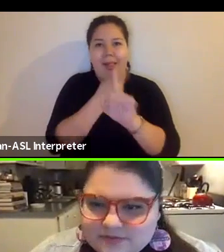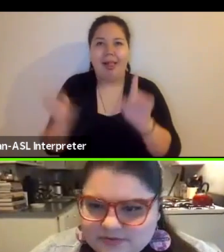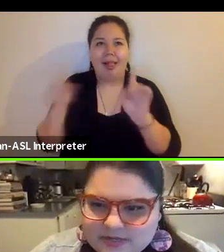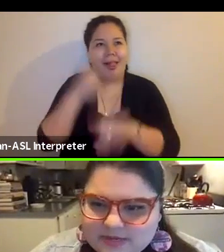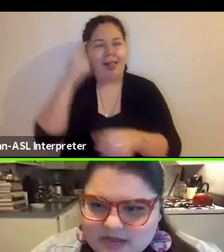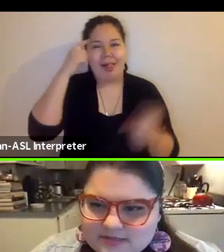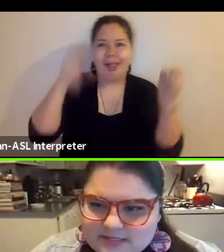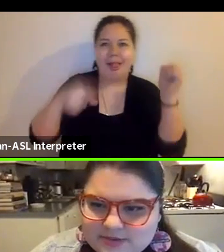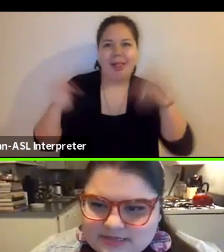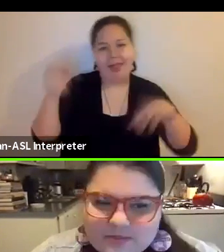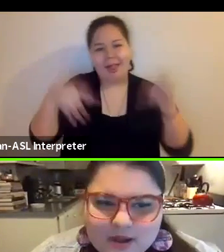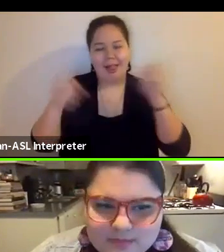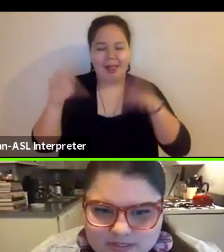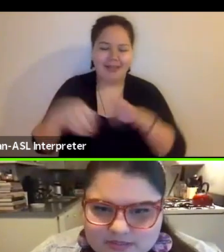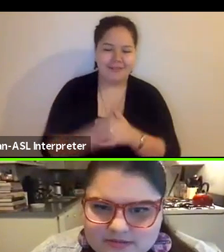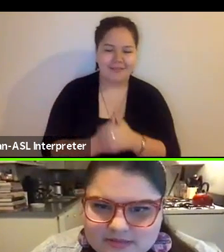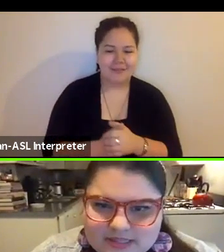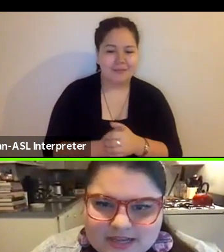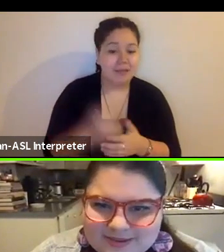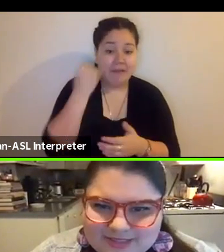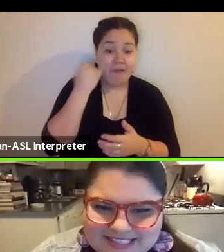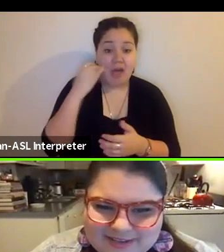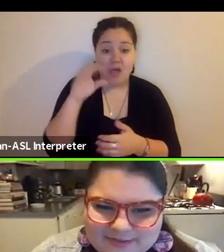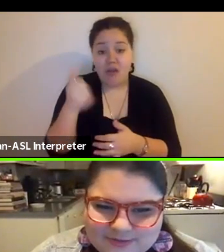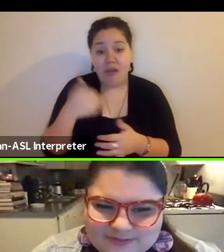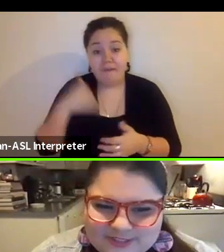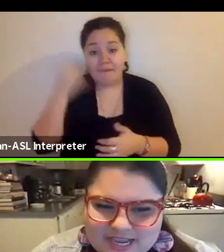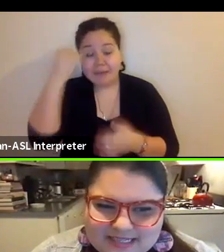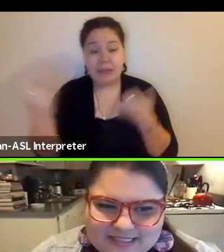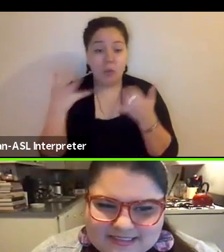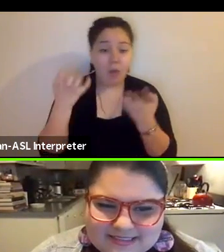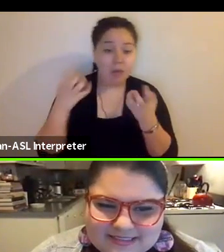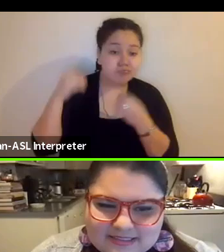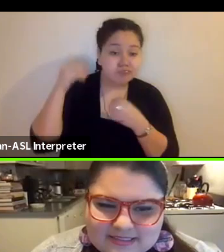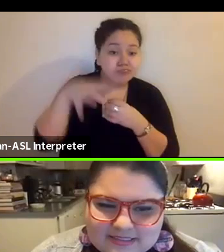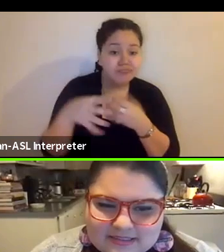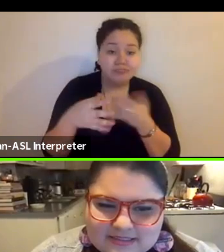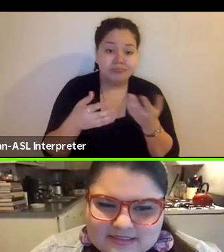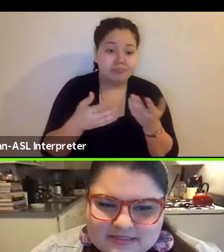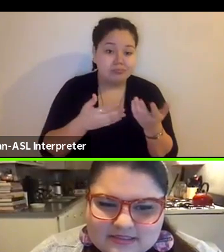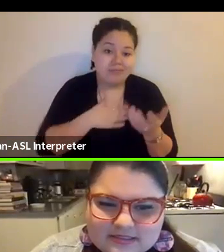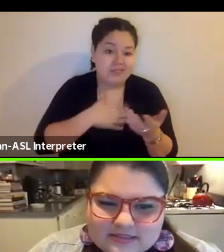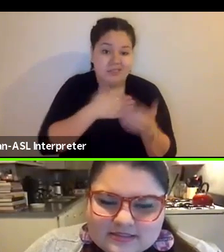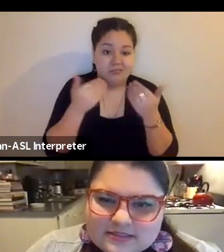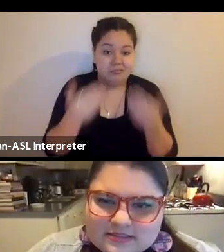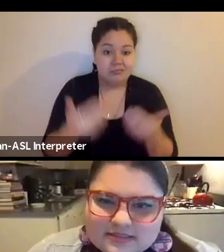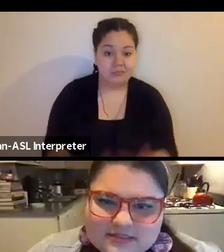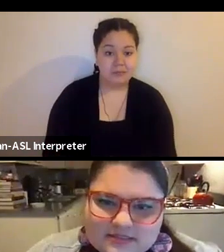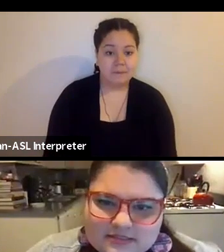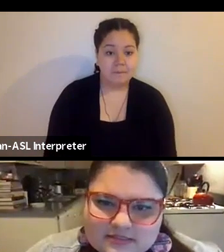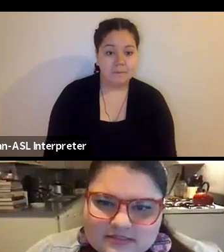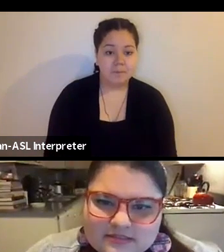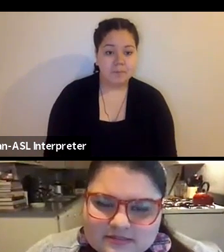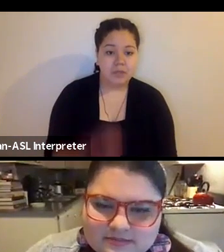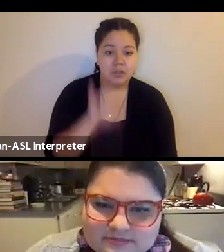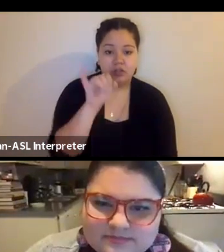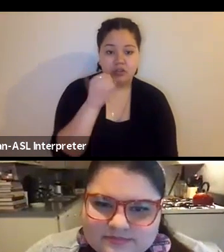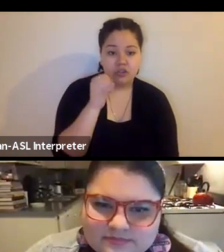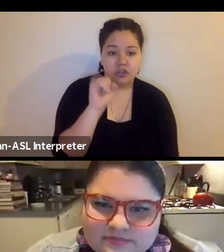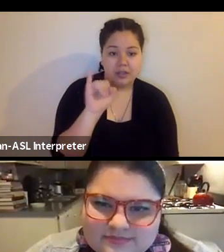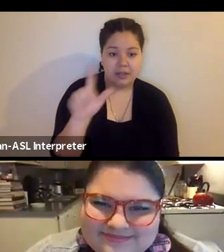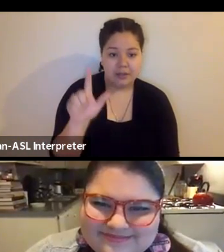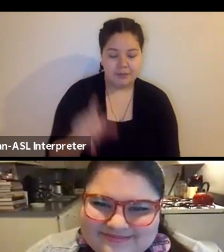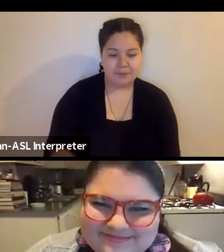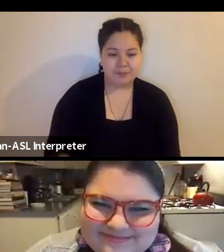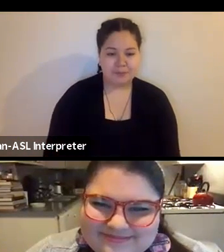this over for anyone else who has another popcorn thought they would like to give. Check. I think it's Jill